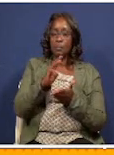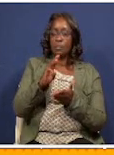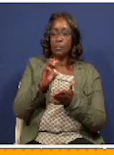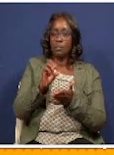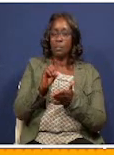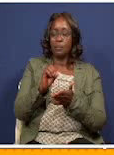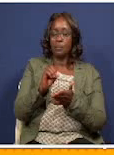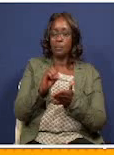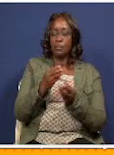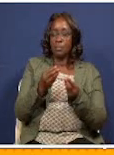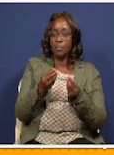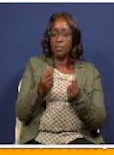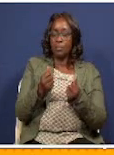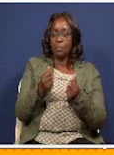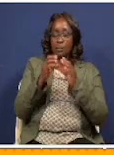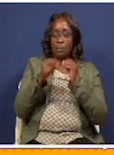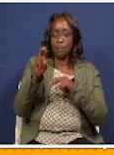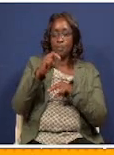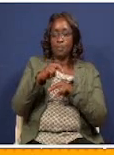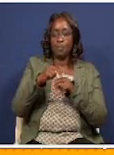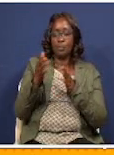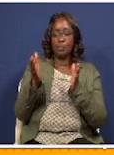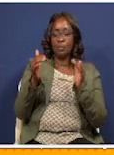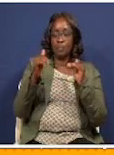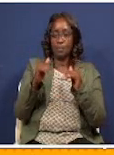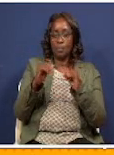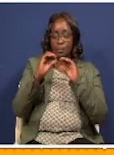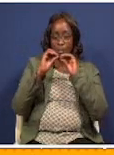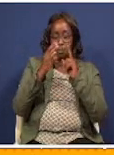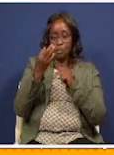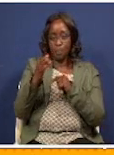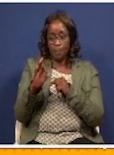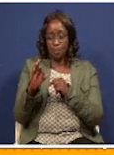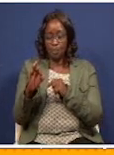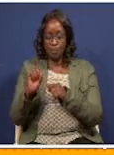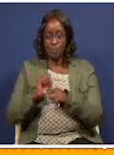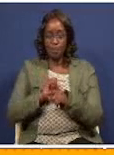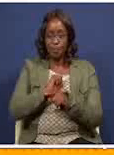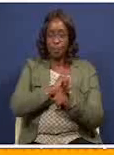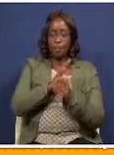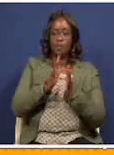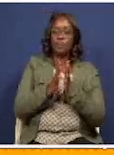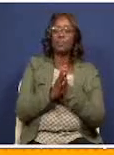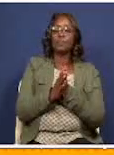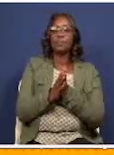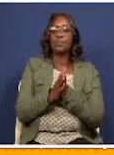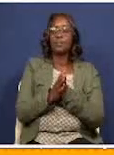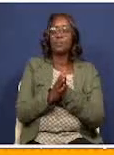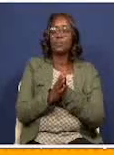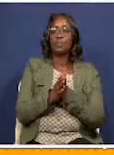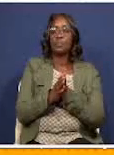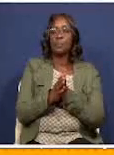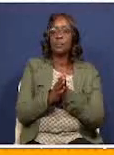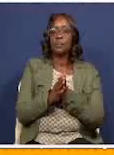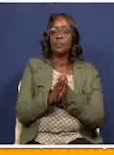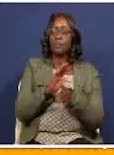a joint resolution by the Speaker of the National Assembly and the Speaker of the Senate. Akiongela, edira kiwa mantu